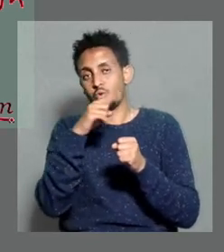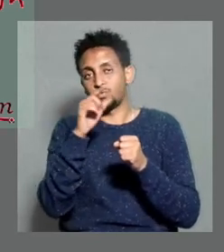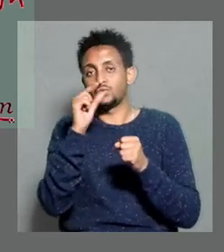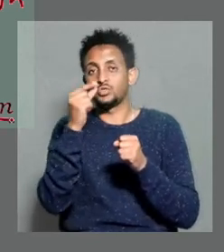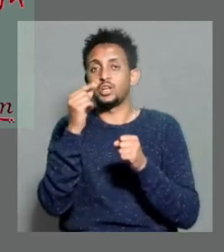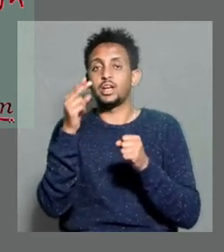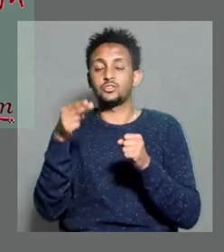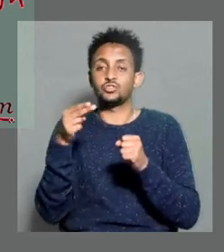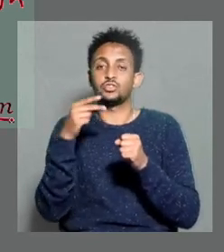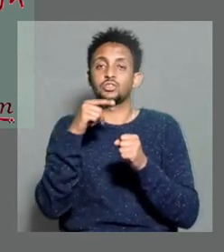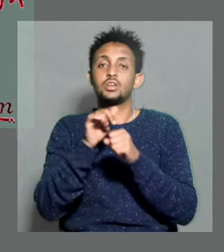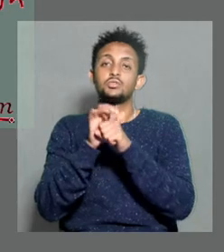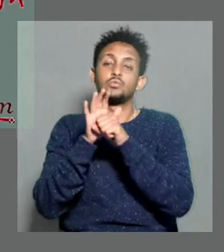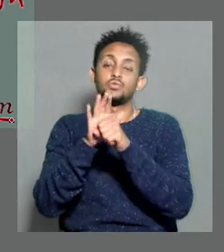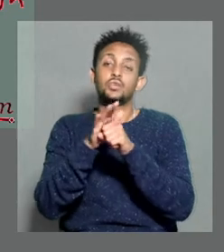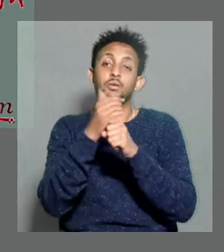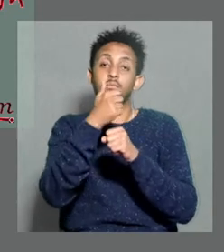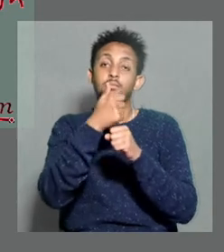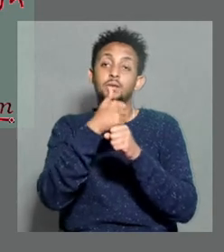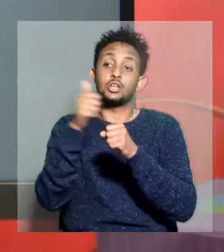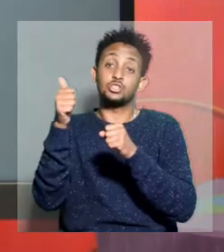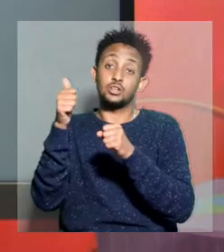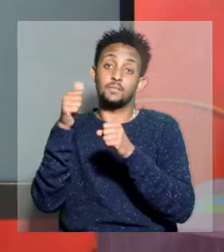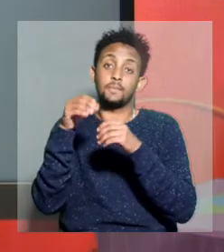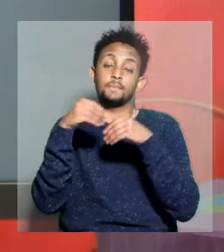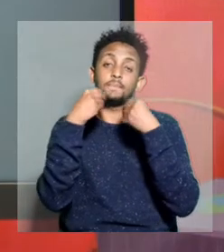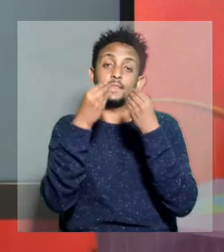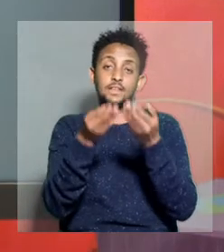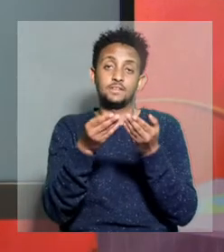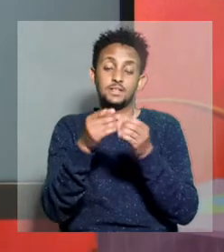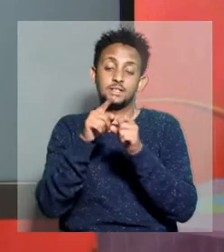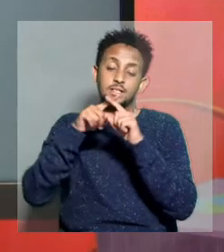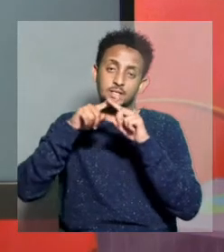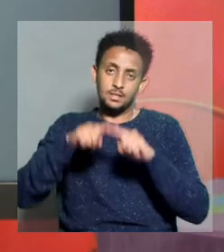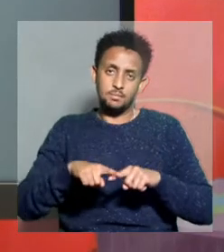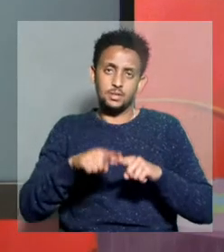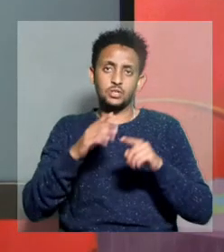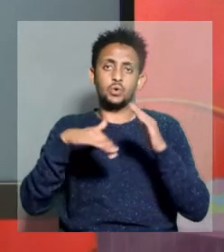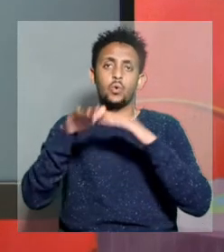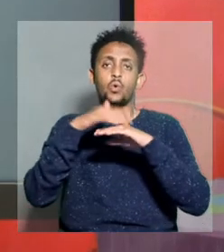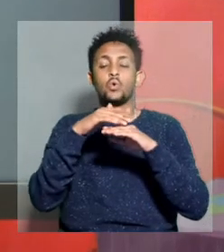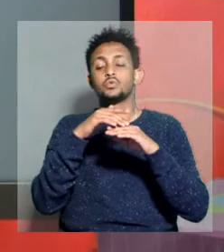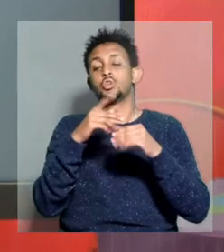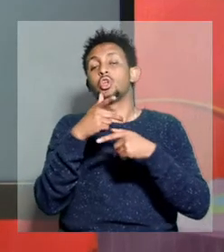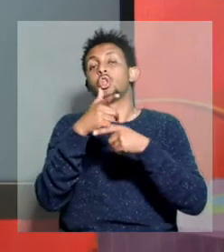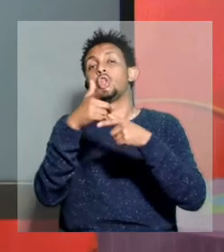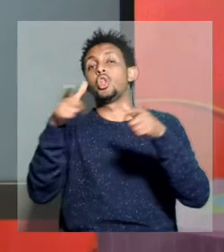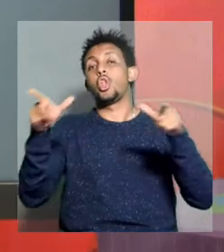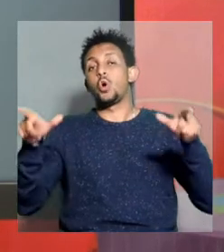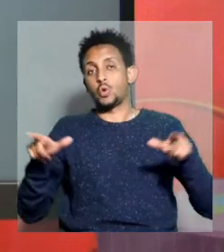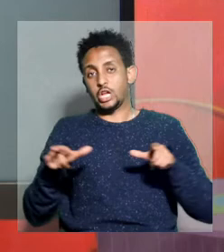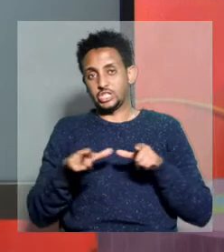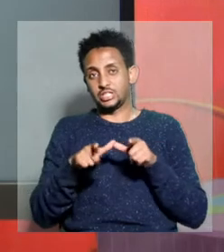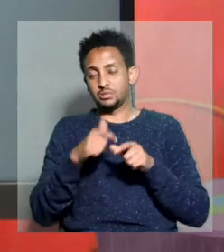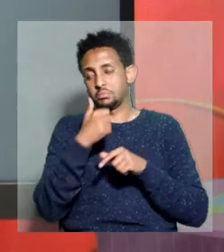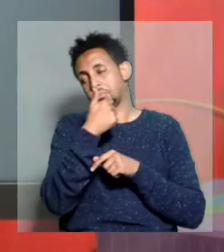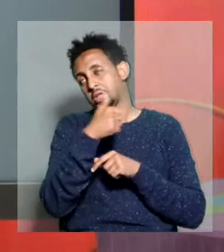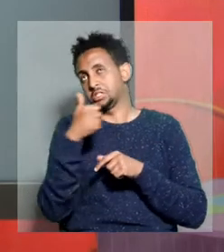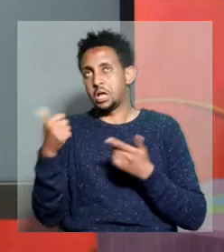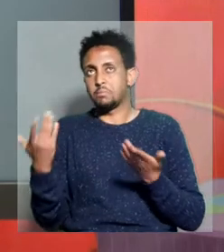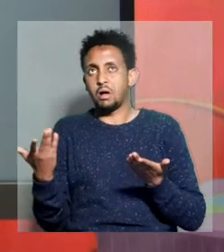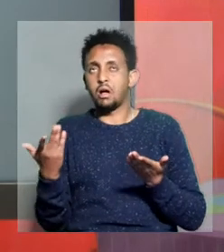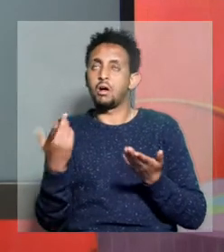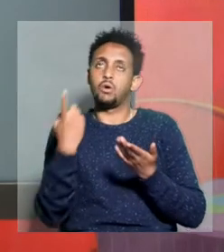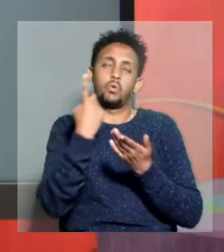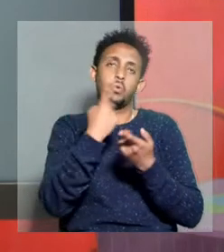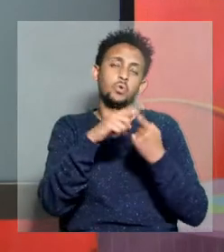of atmosphere. Actually, pressure of the atmosphere is given depending on the location. For example, at Addis Ababa, we'd have